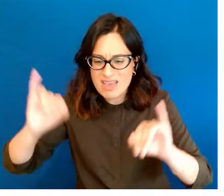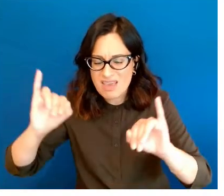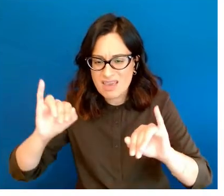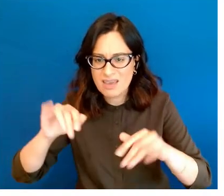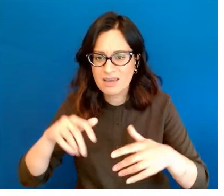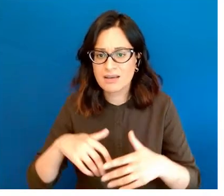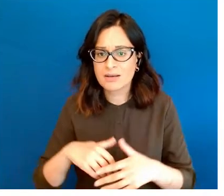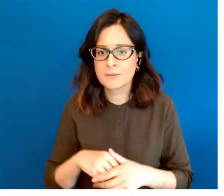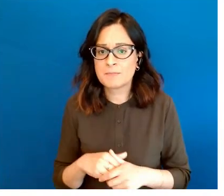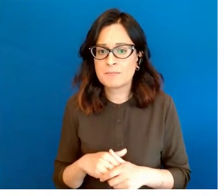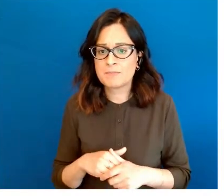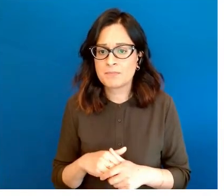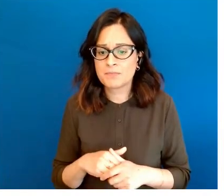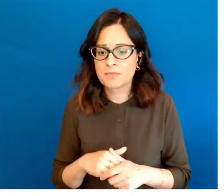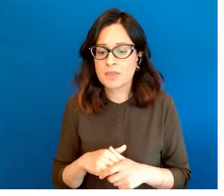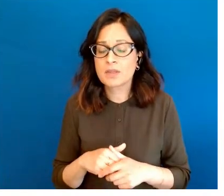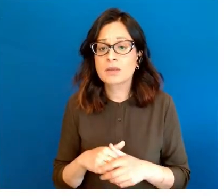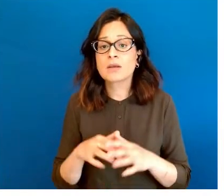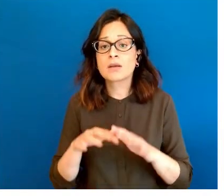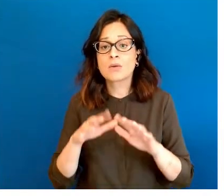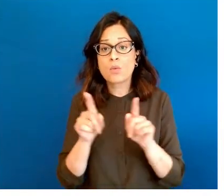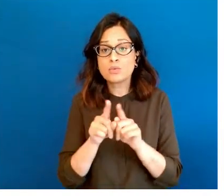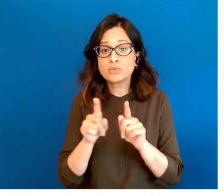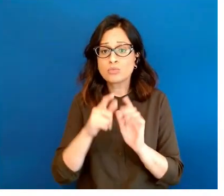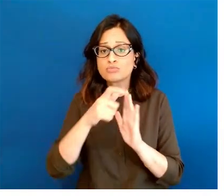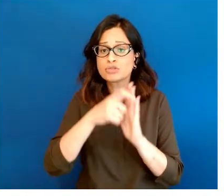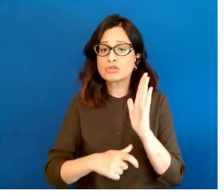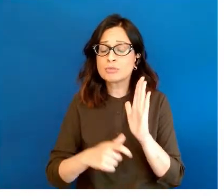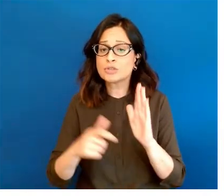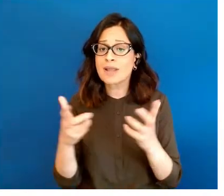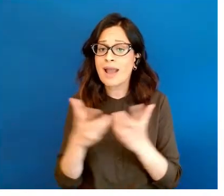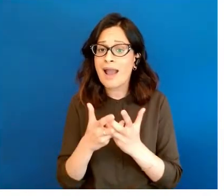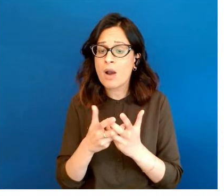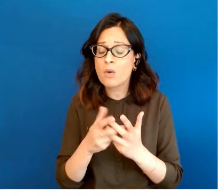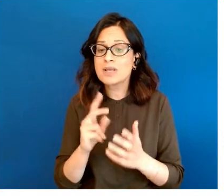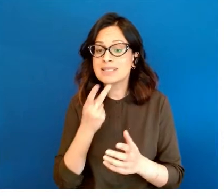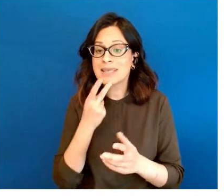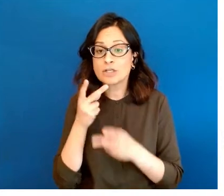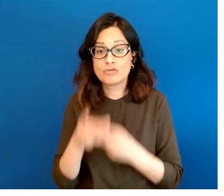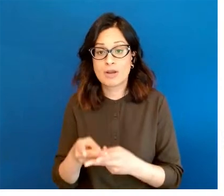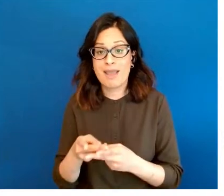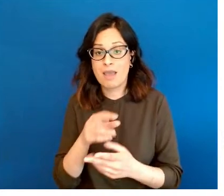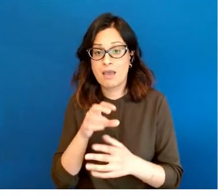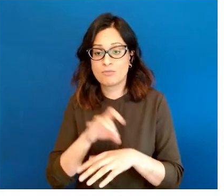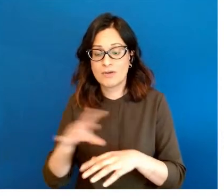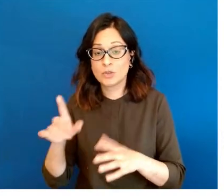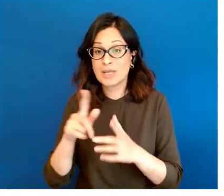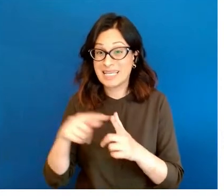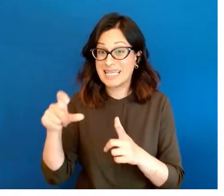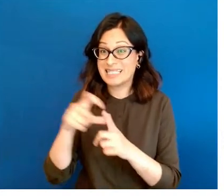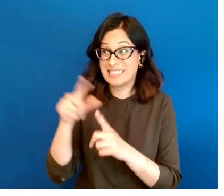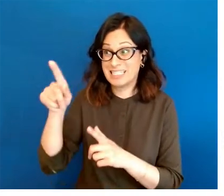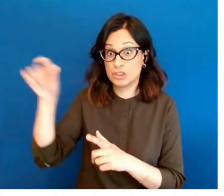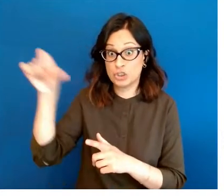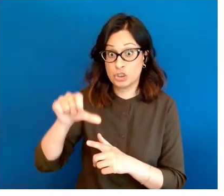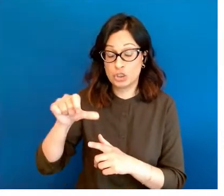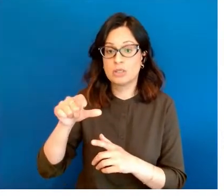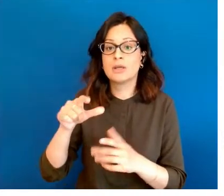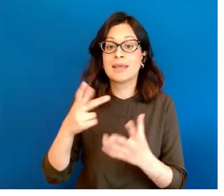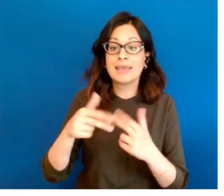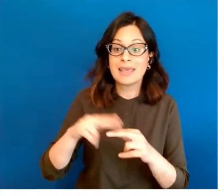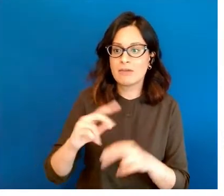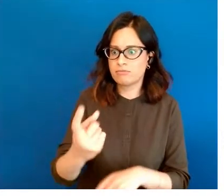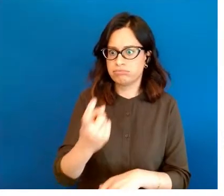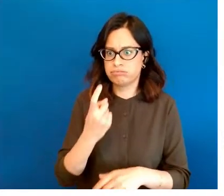So prescription adrenaline pens can be done by secondary care. It should be done by ED for people presenting with anaphylaxis, or by